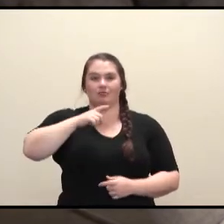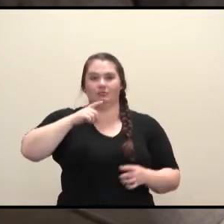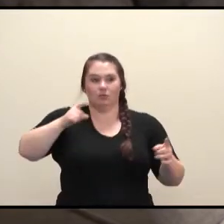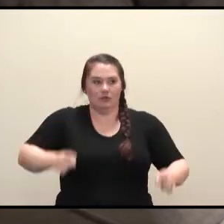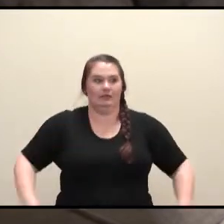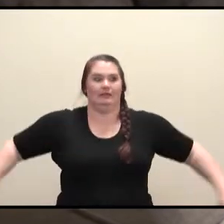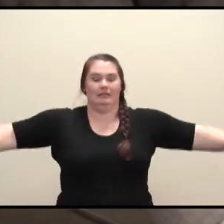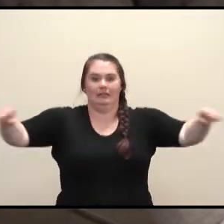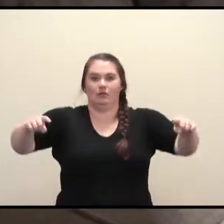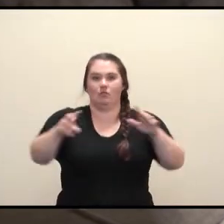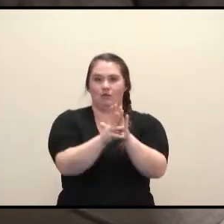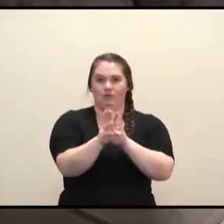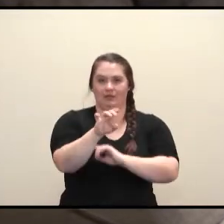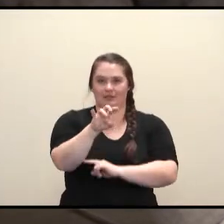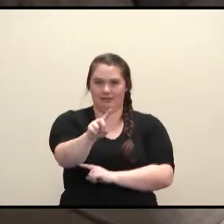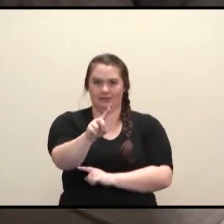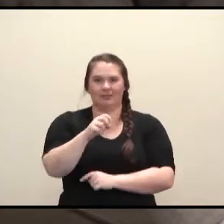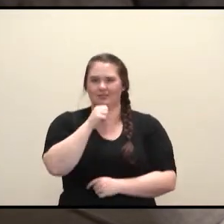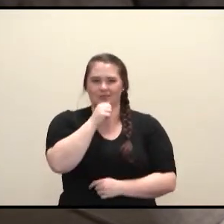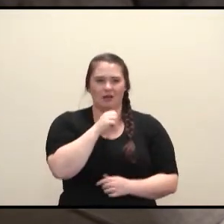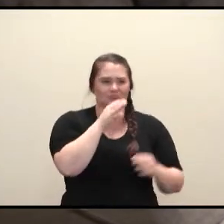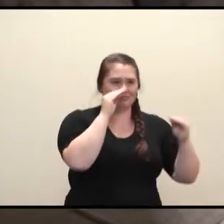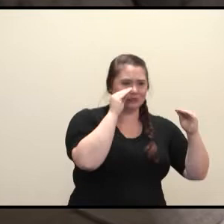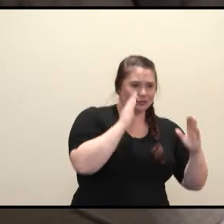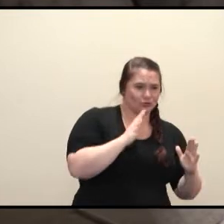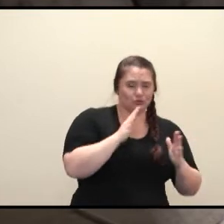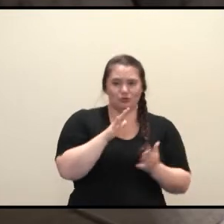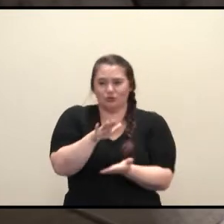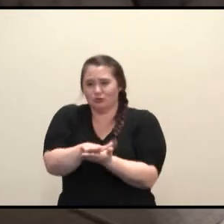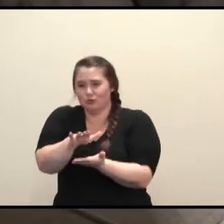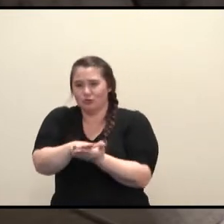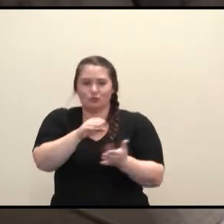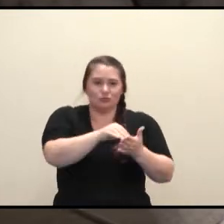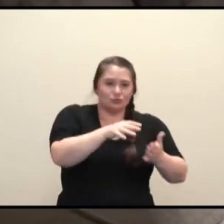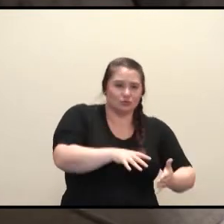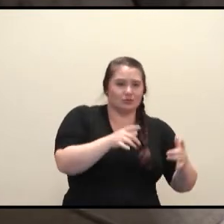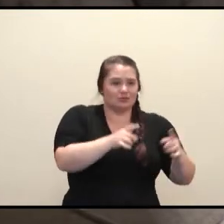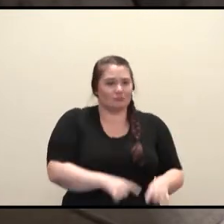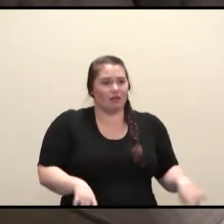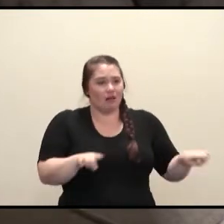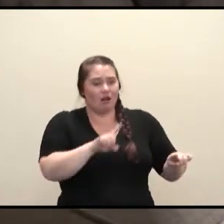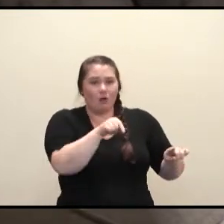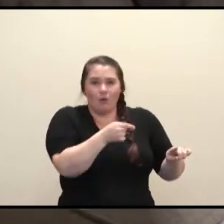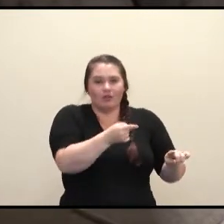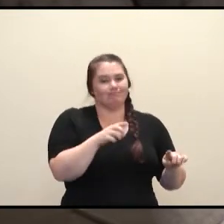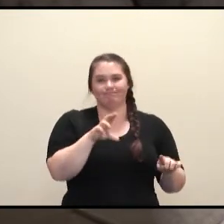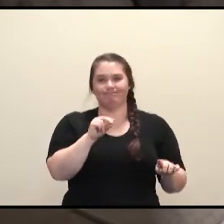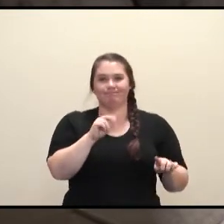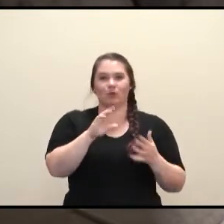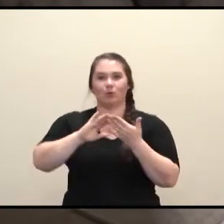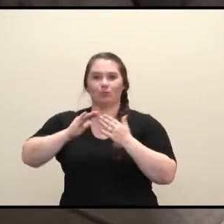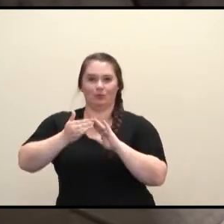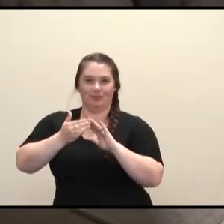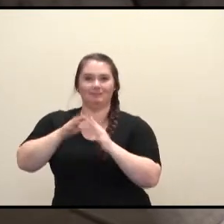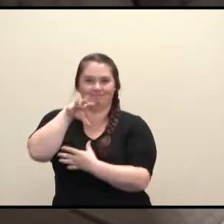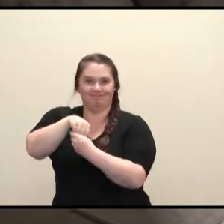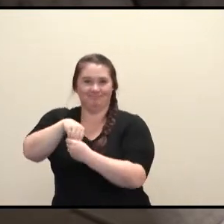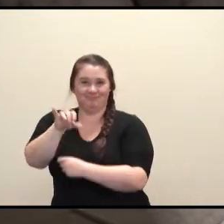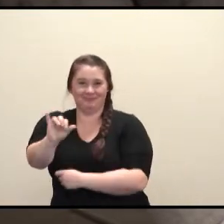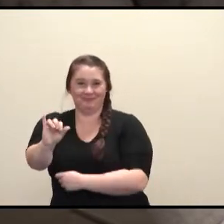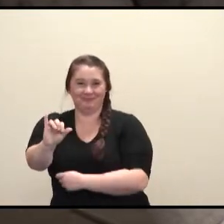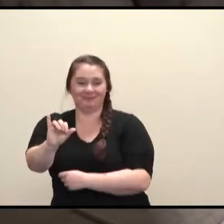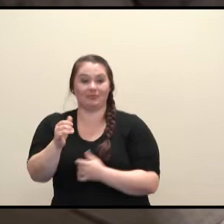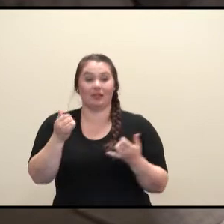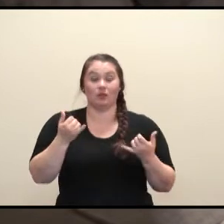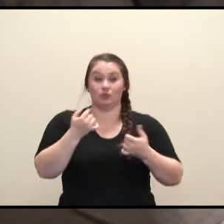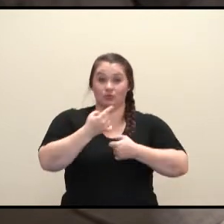our employees and students that make Waco ISD a great place to learn and to work and to teach. In May, the